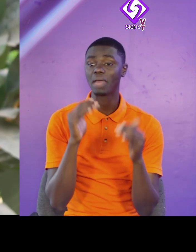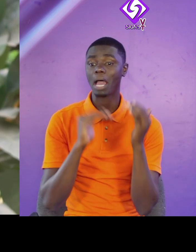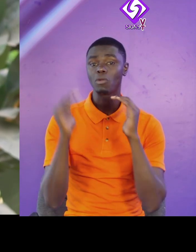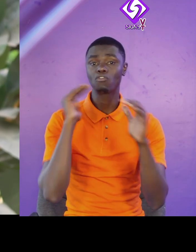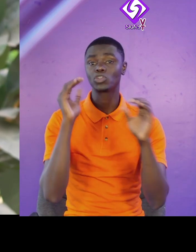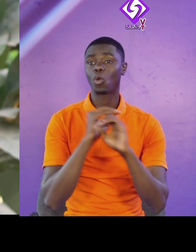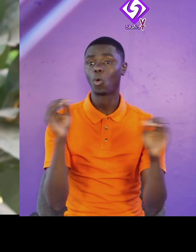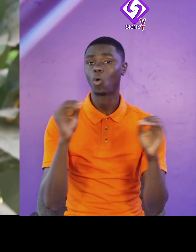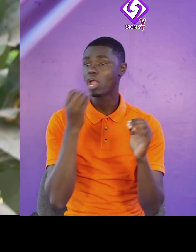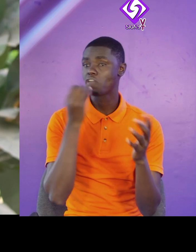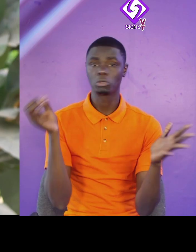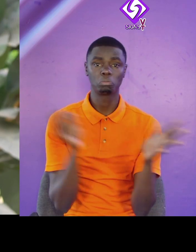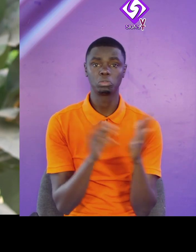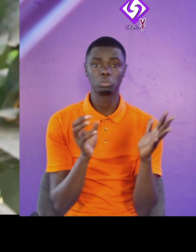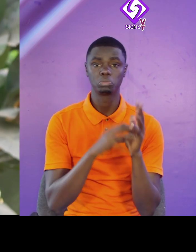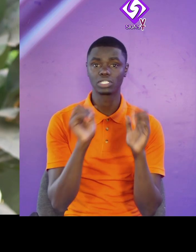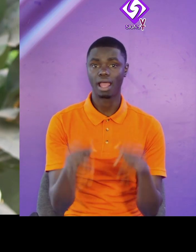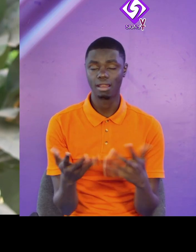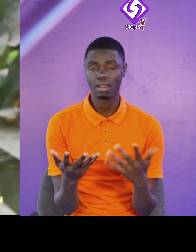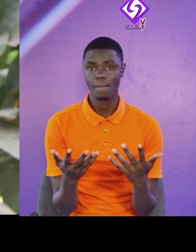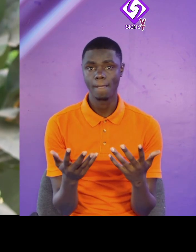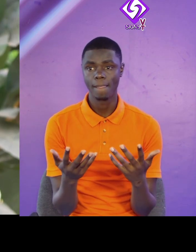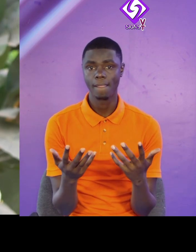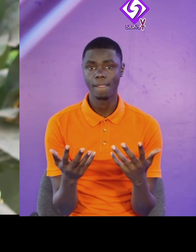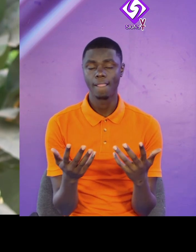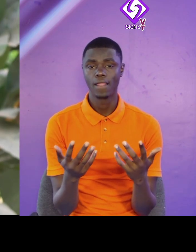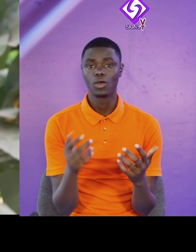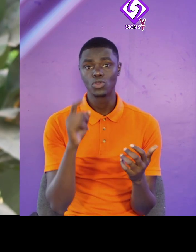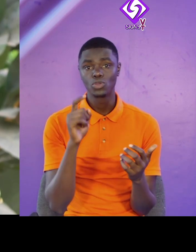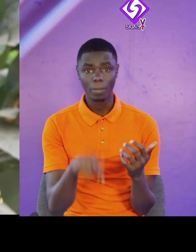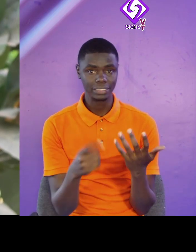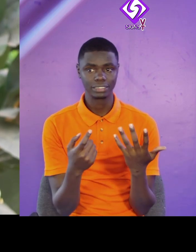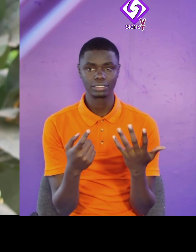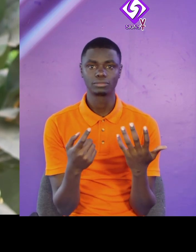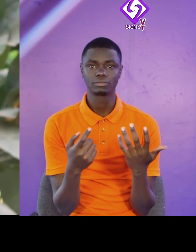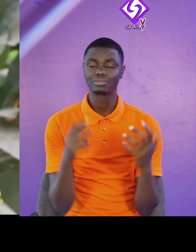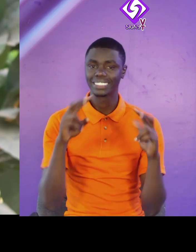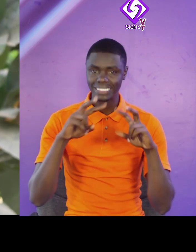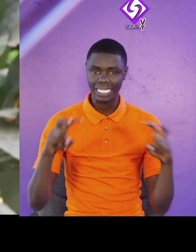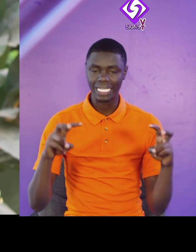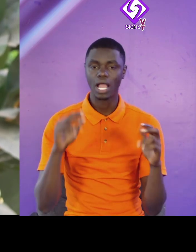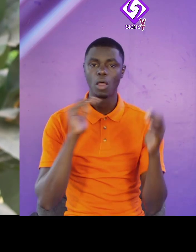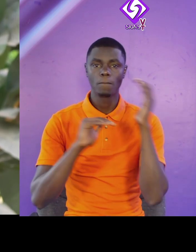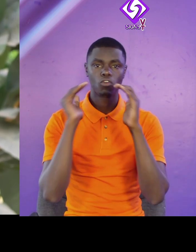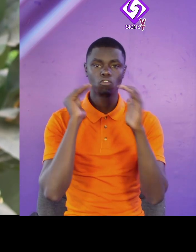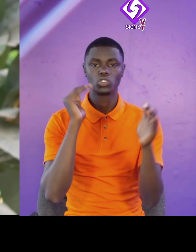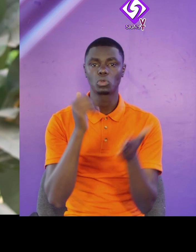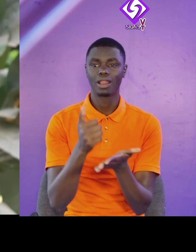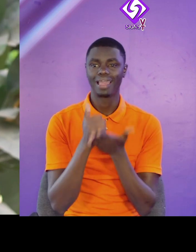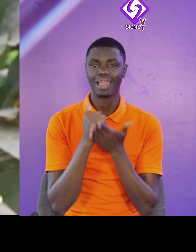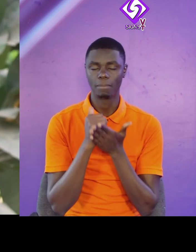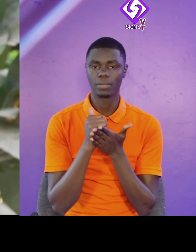put information out there. So you have to really seek professional help on a one-to-one